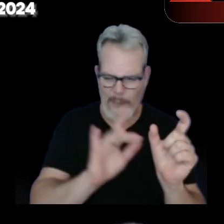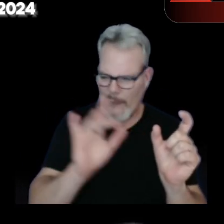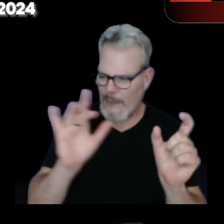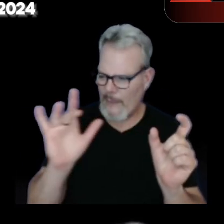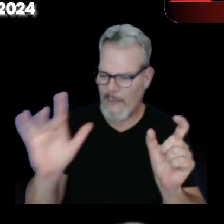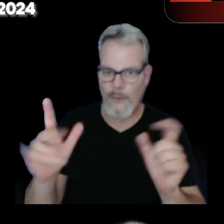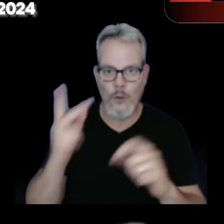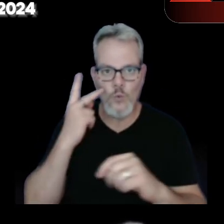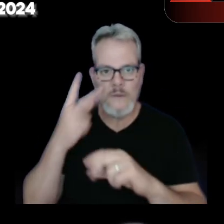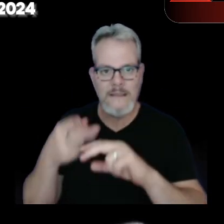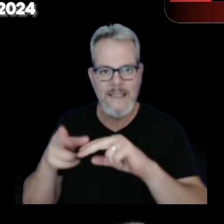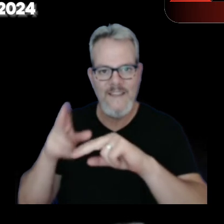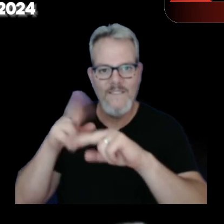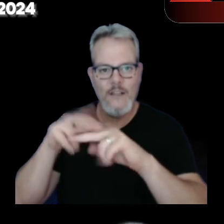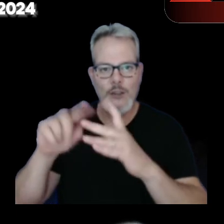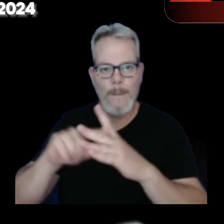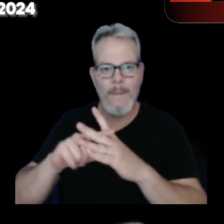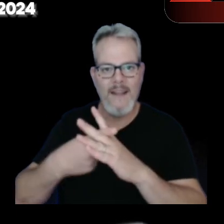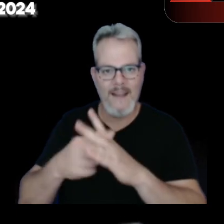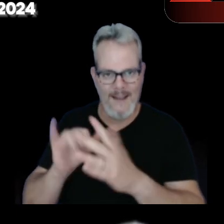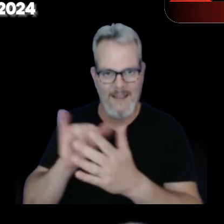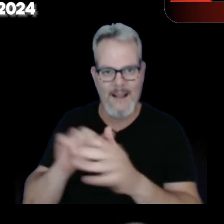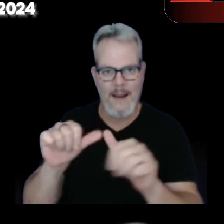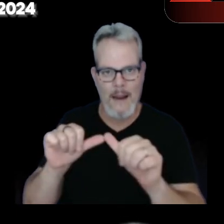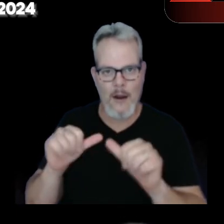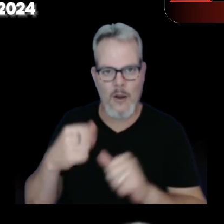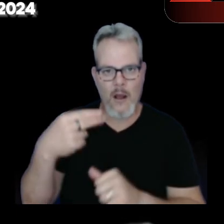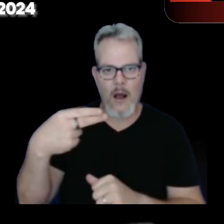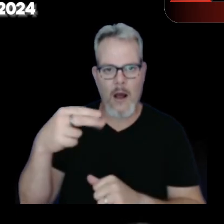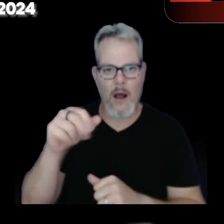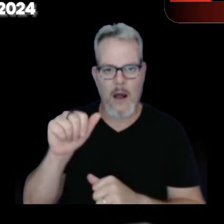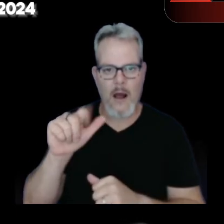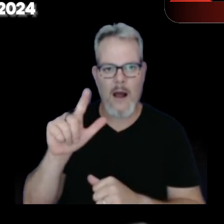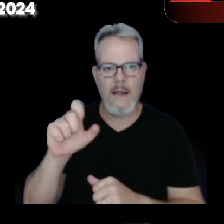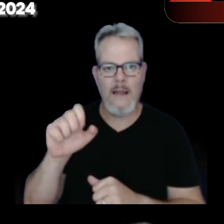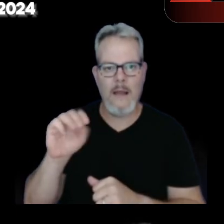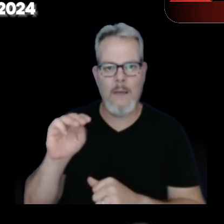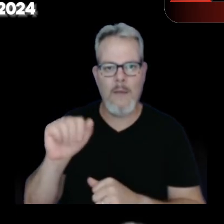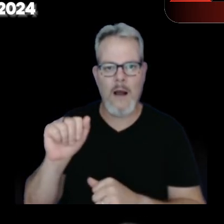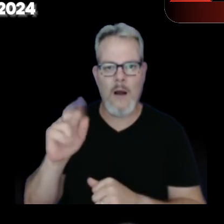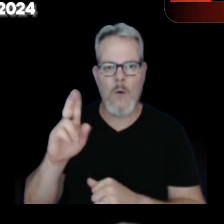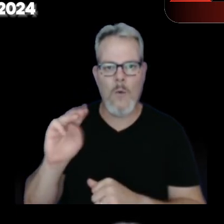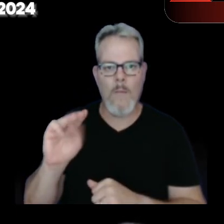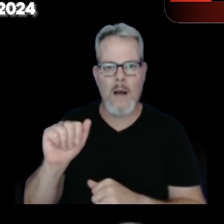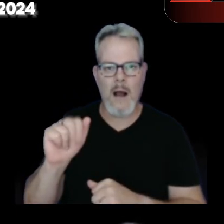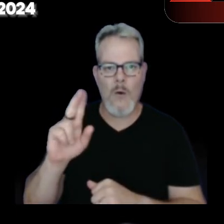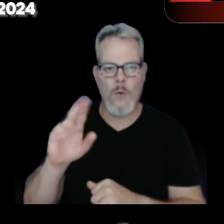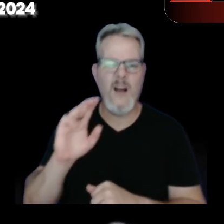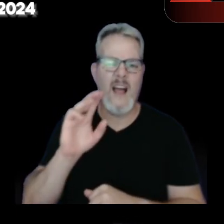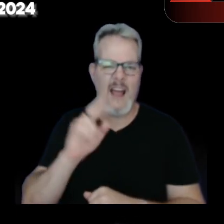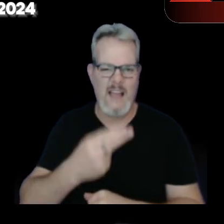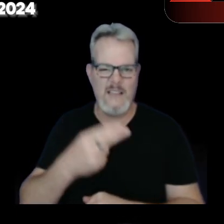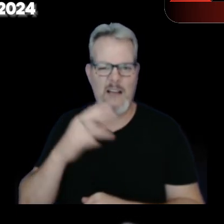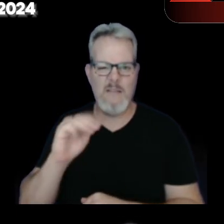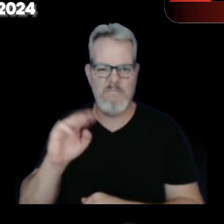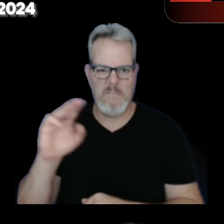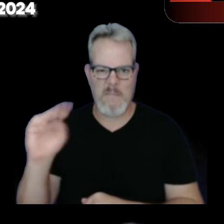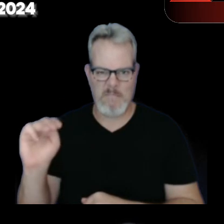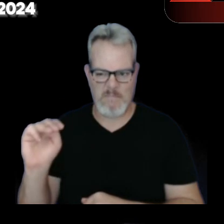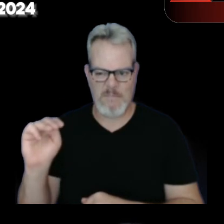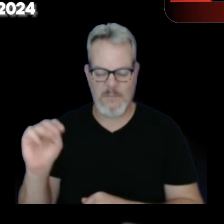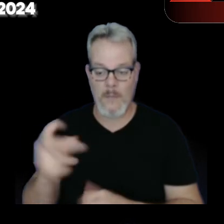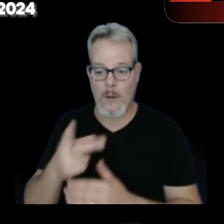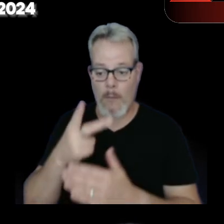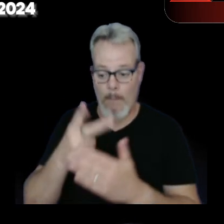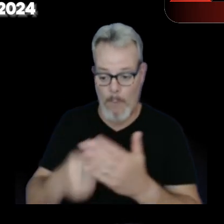beginning at Halemaʻumaʻu earlier in this pattern by a few days, showing that both the Halemaʻumaʻu area and